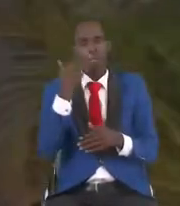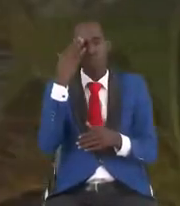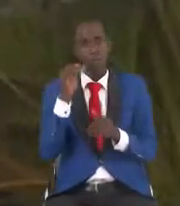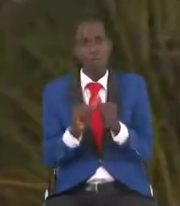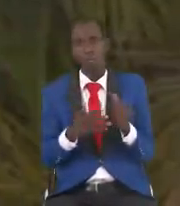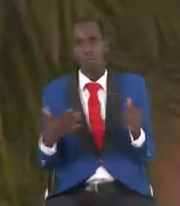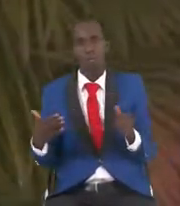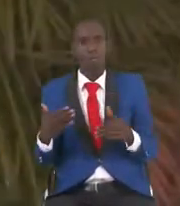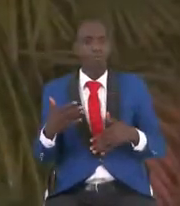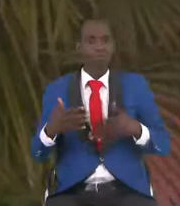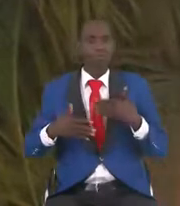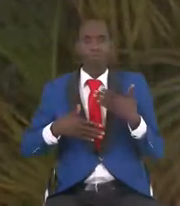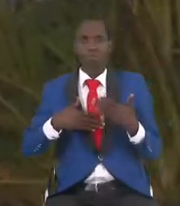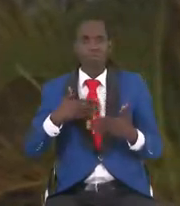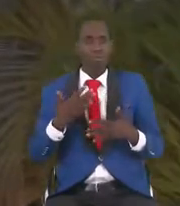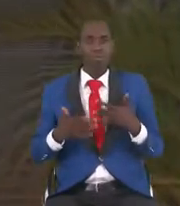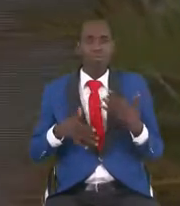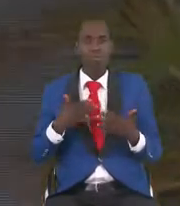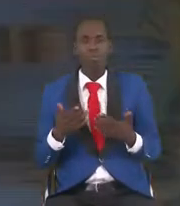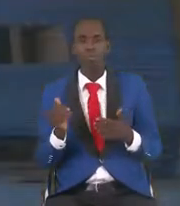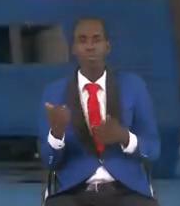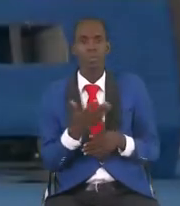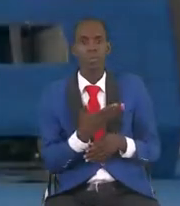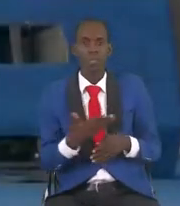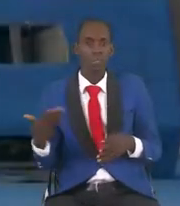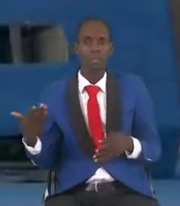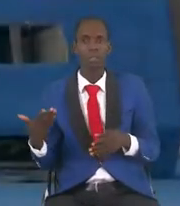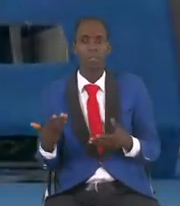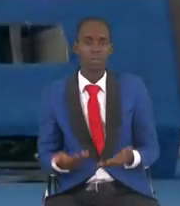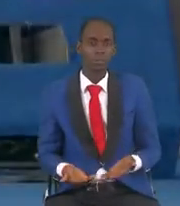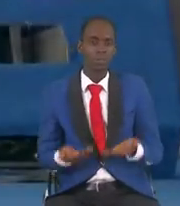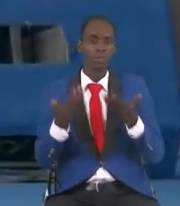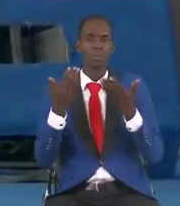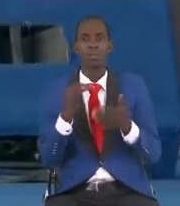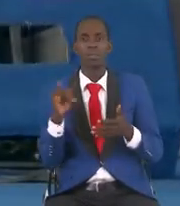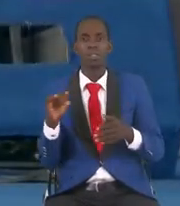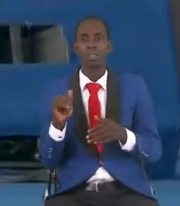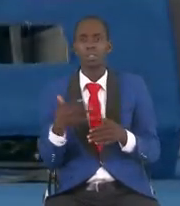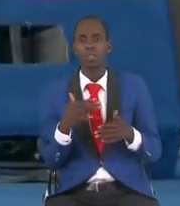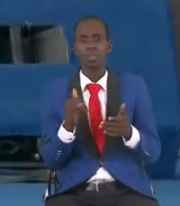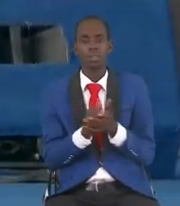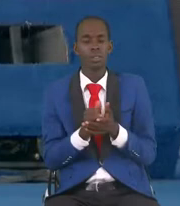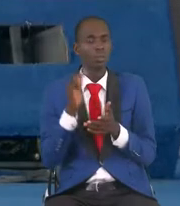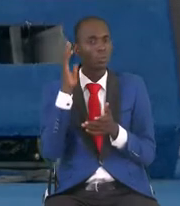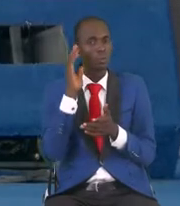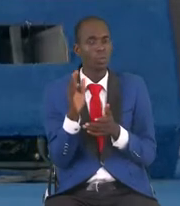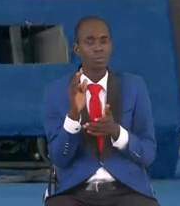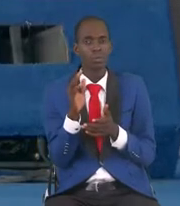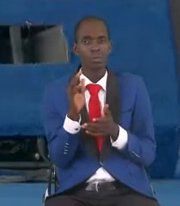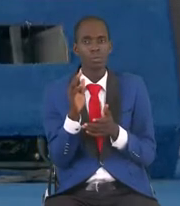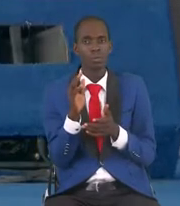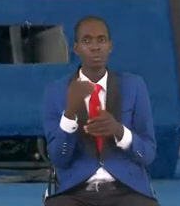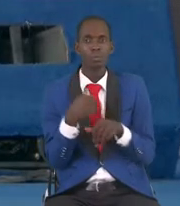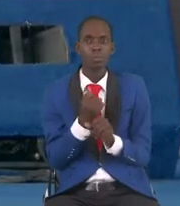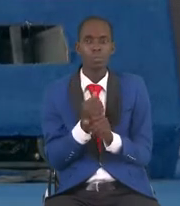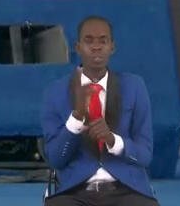exciting, anything very nice, anything uplifted, anything that will put him on the map, anything that will make him